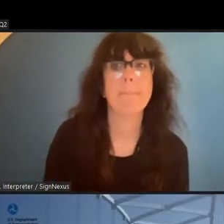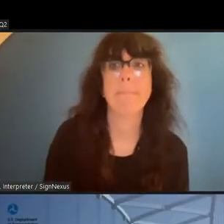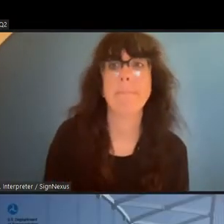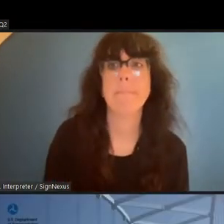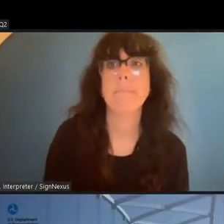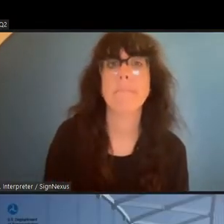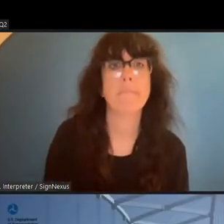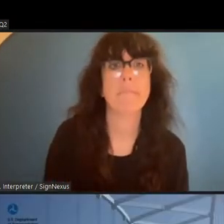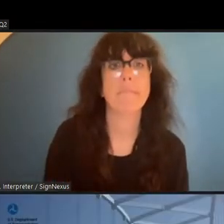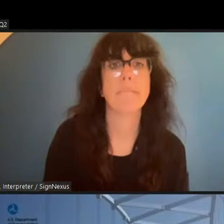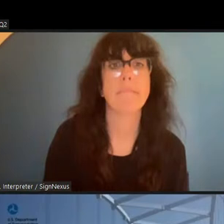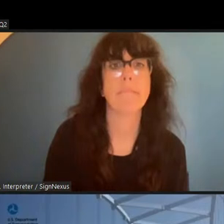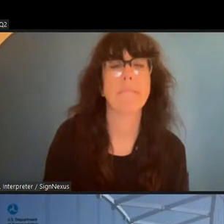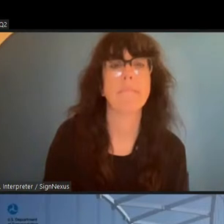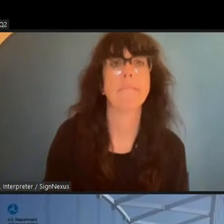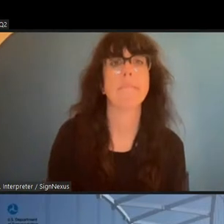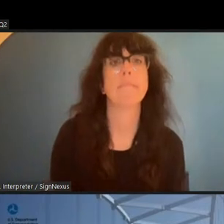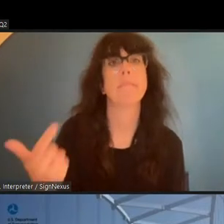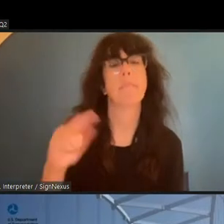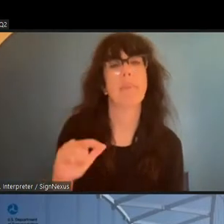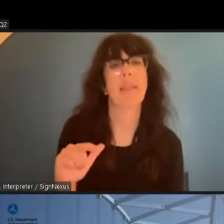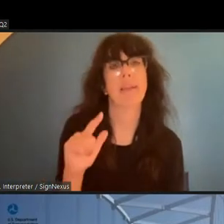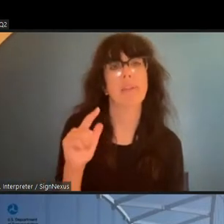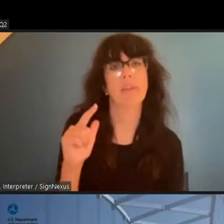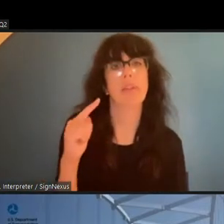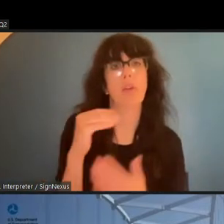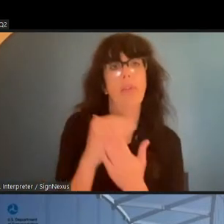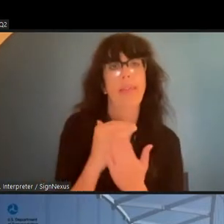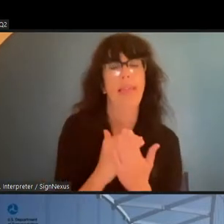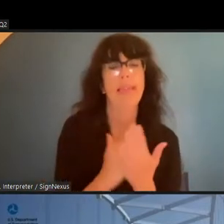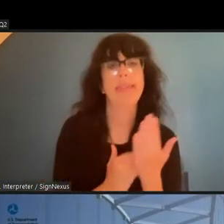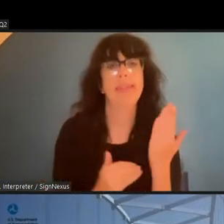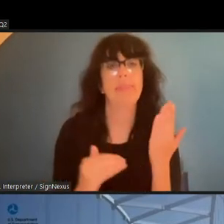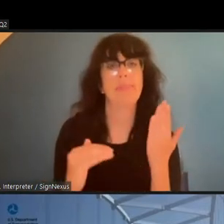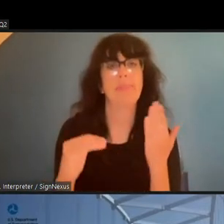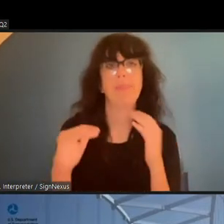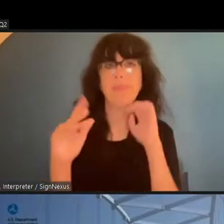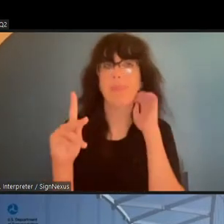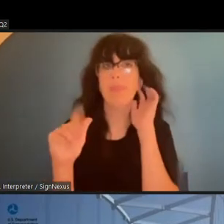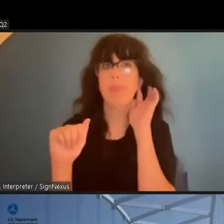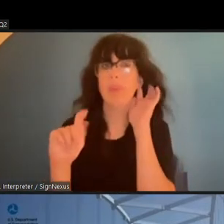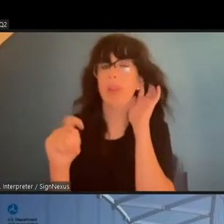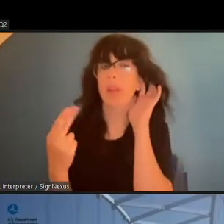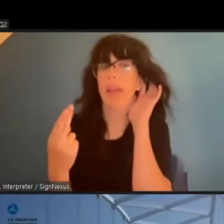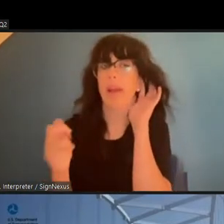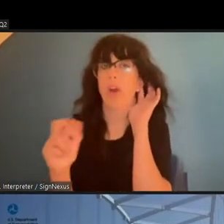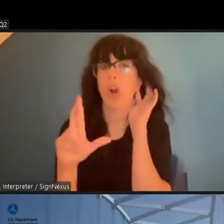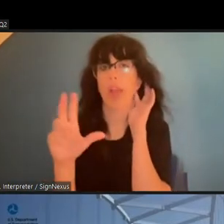next on the list of speakers who have not commented yet cat harley